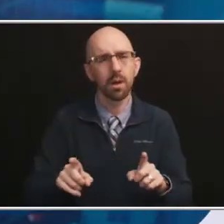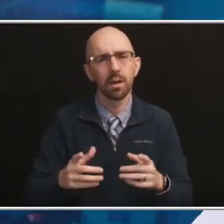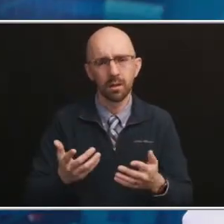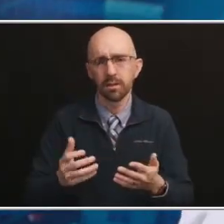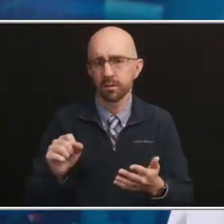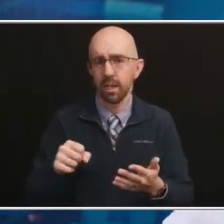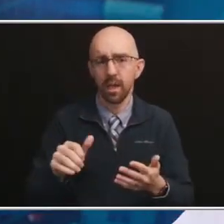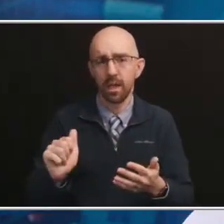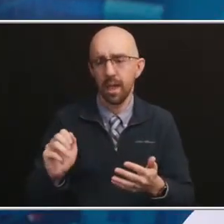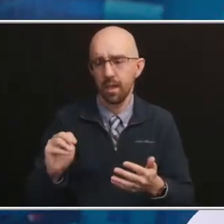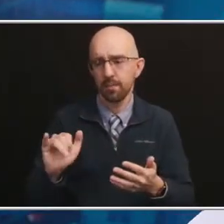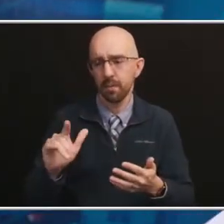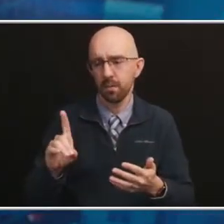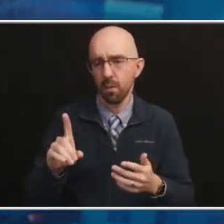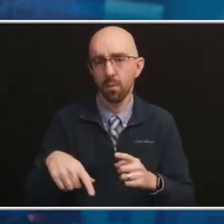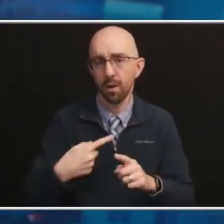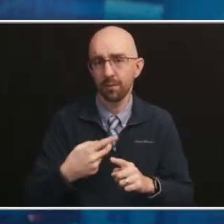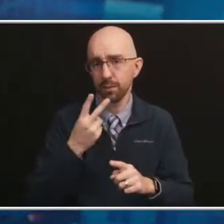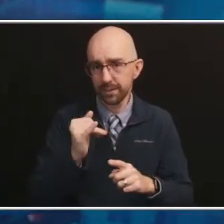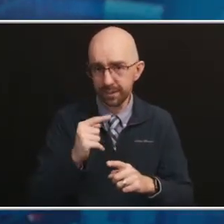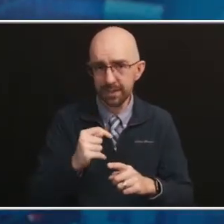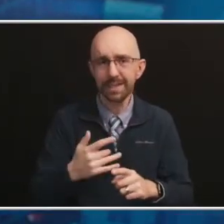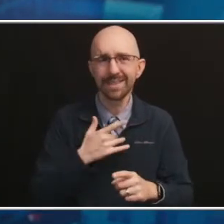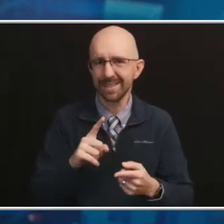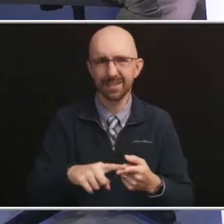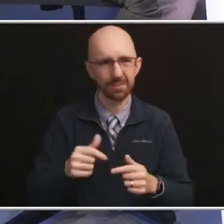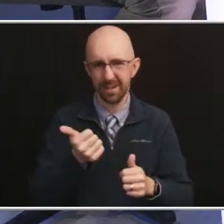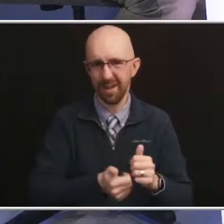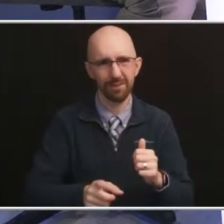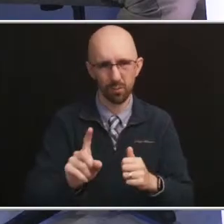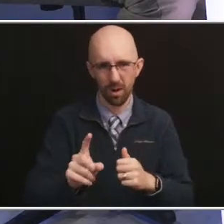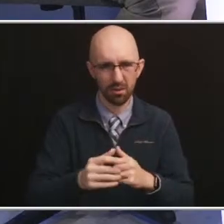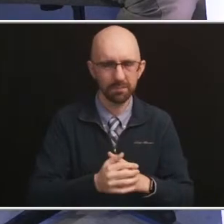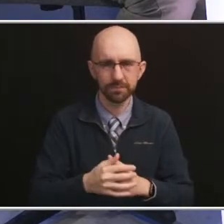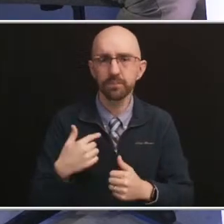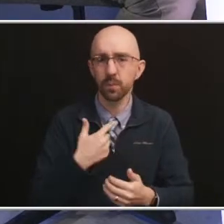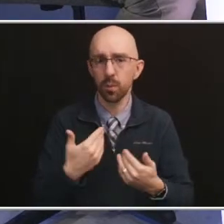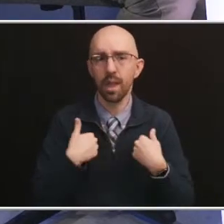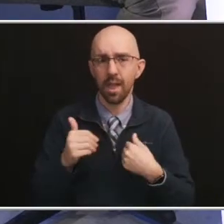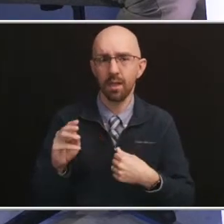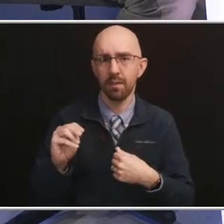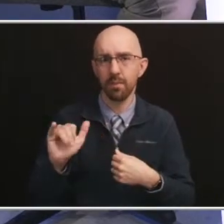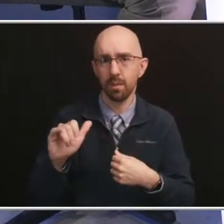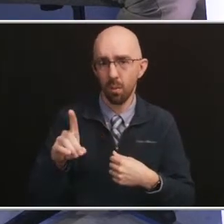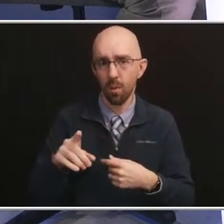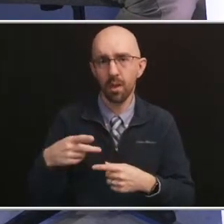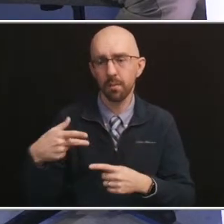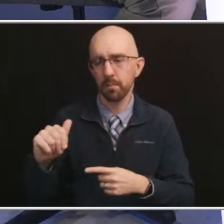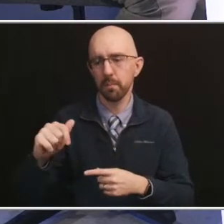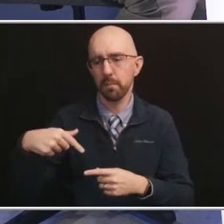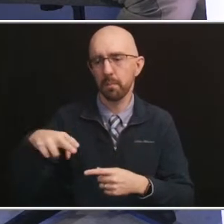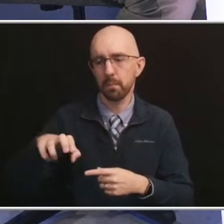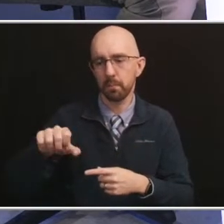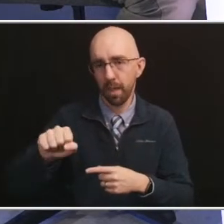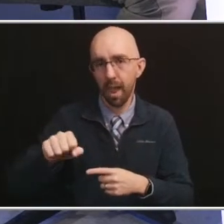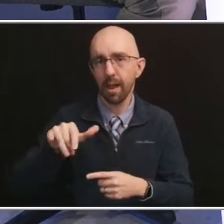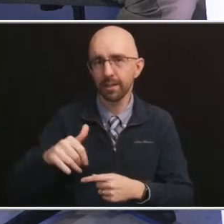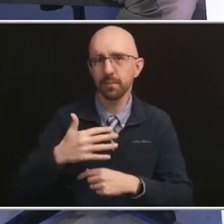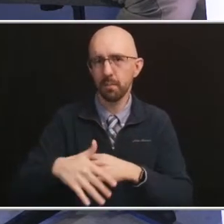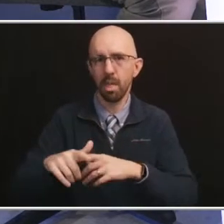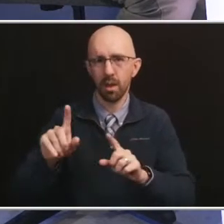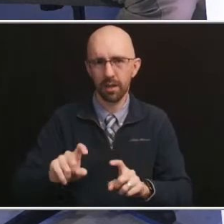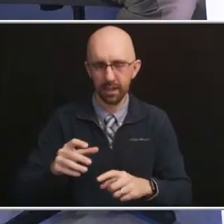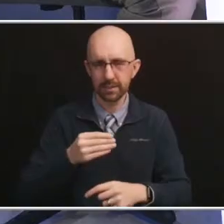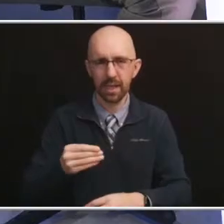when we see it, it tends to be kind of everywhere. So we have the amyloid plaques, which is what the blood test and the spinal tap